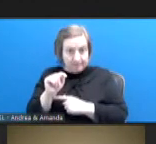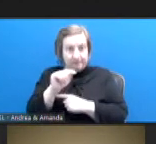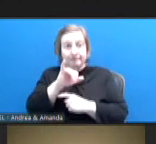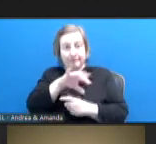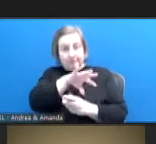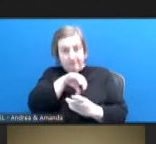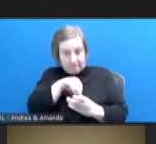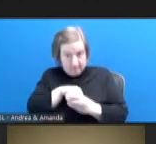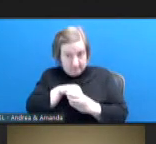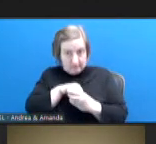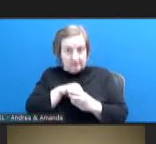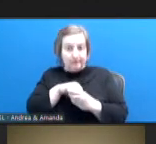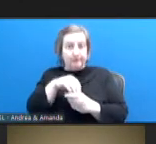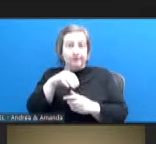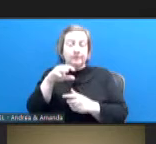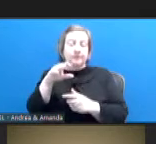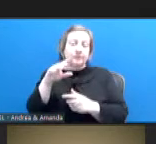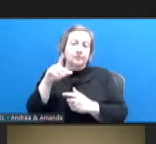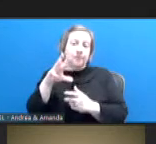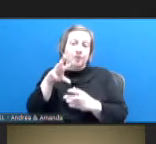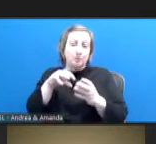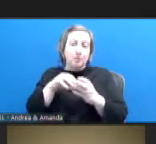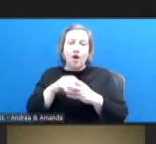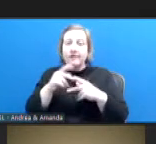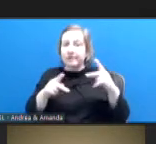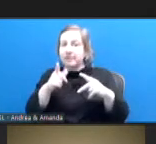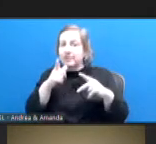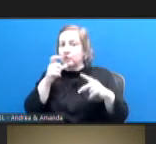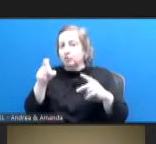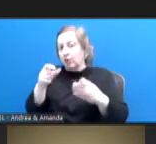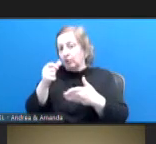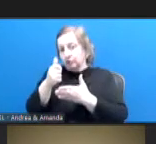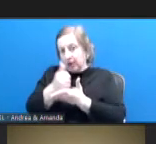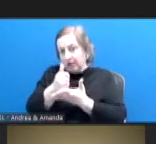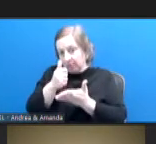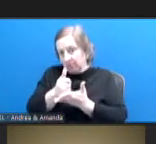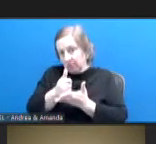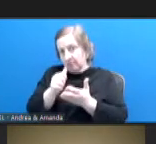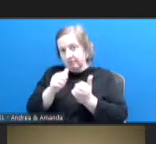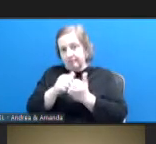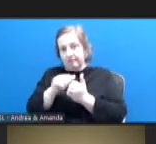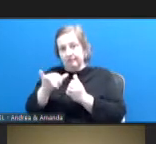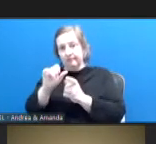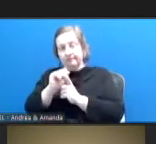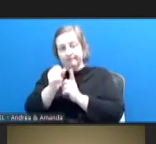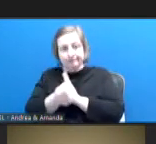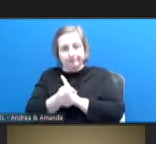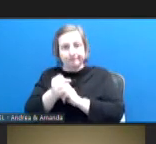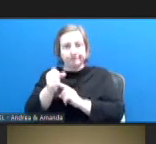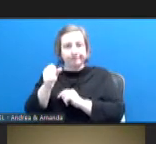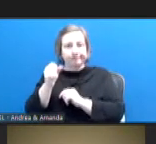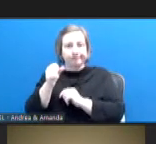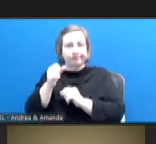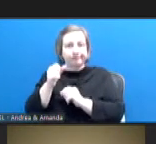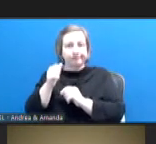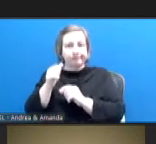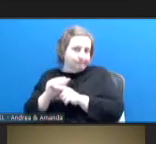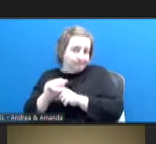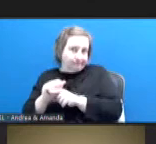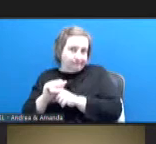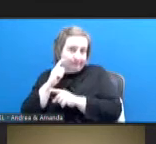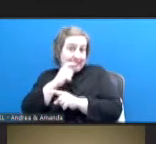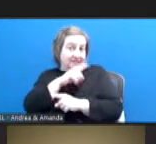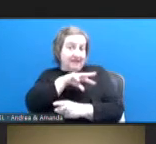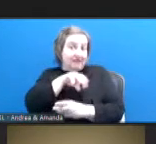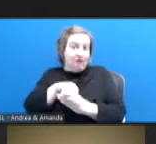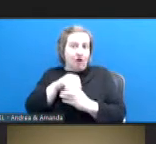the, they were part of the people that were going to help with the scenario since they were the most involved. When they all